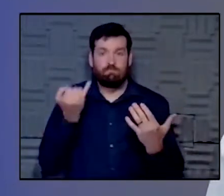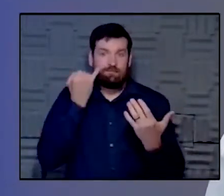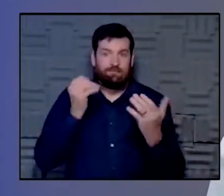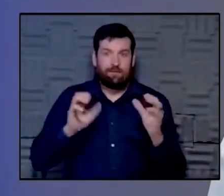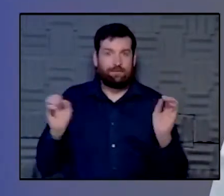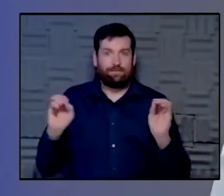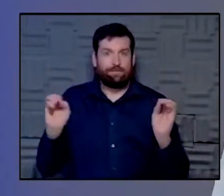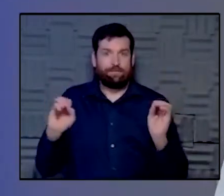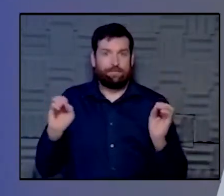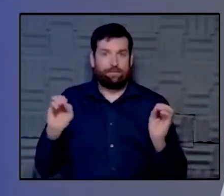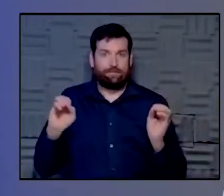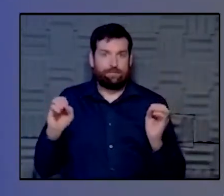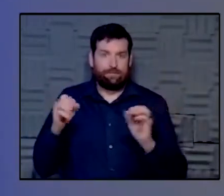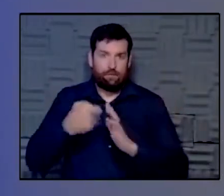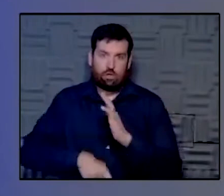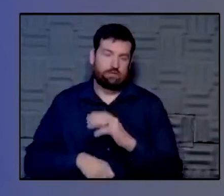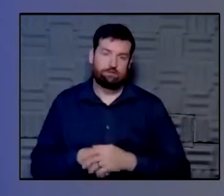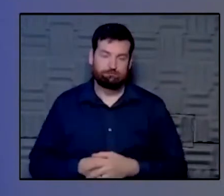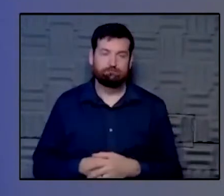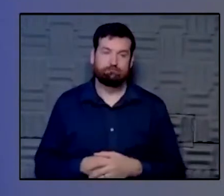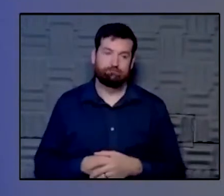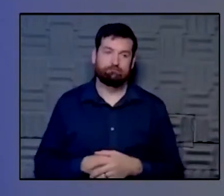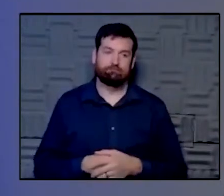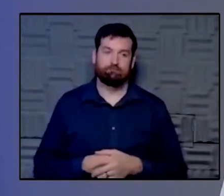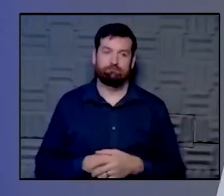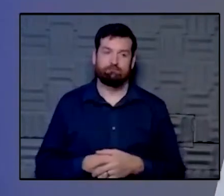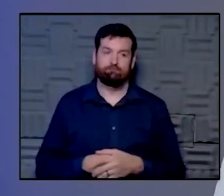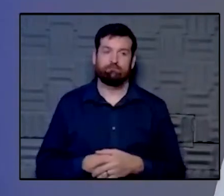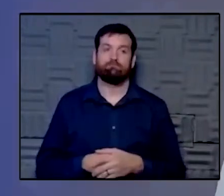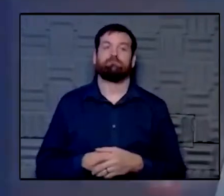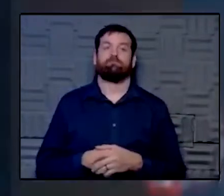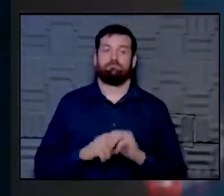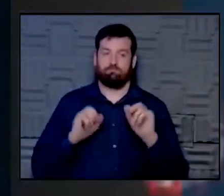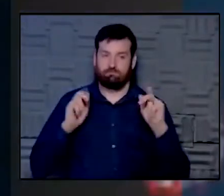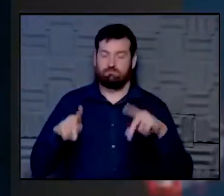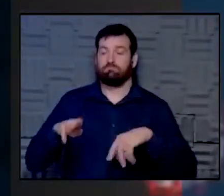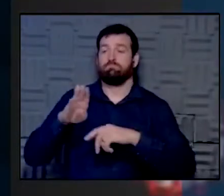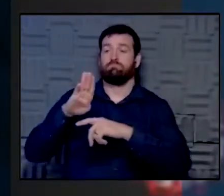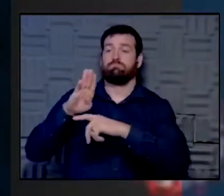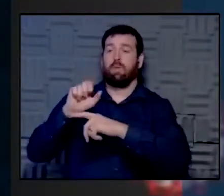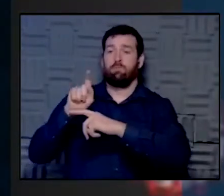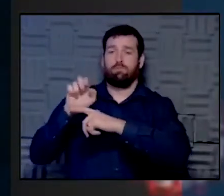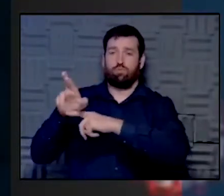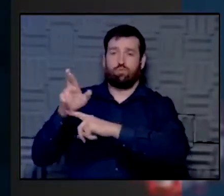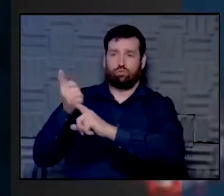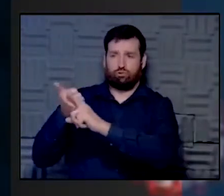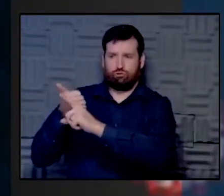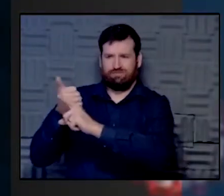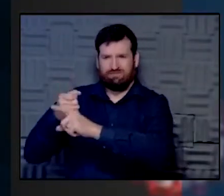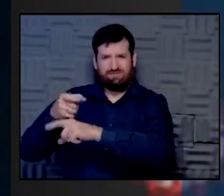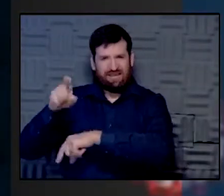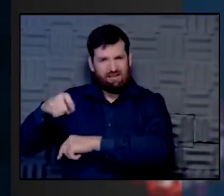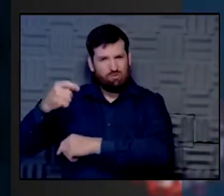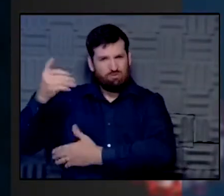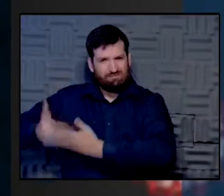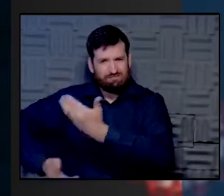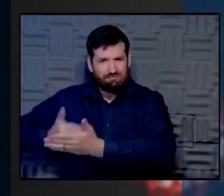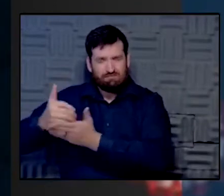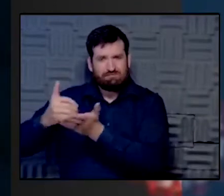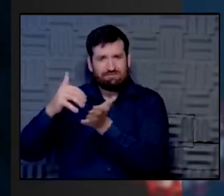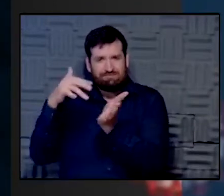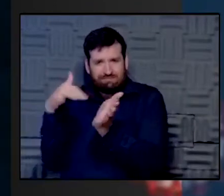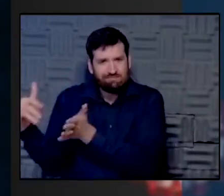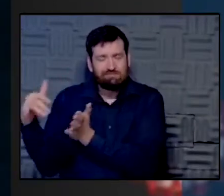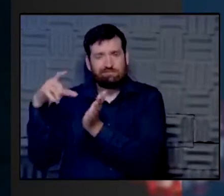have an added cost. So. Okay, will booster vaccines have to go through testing and approvals